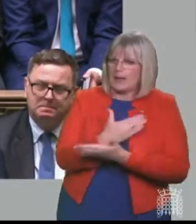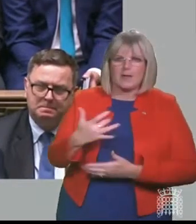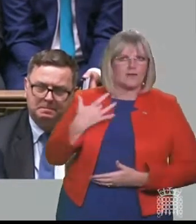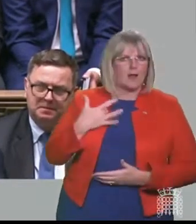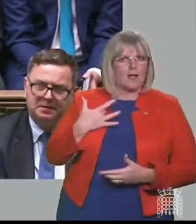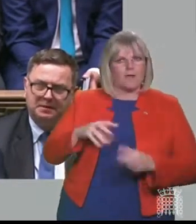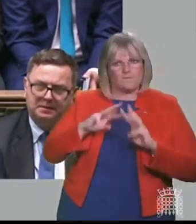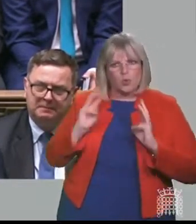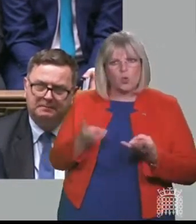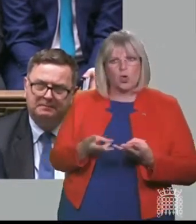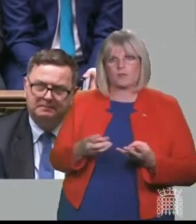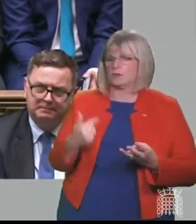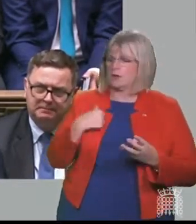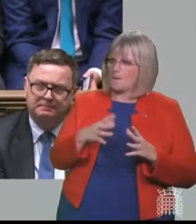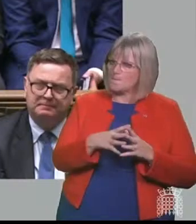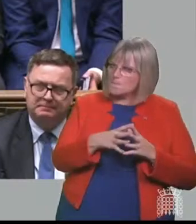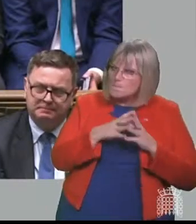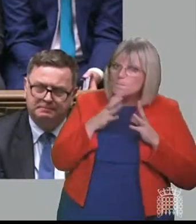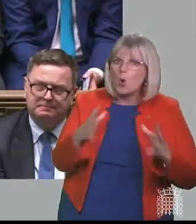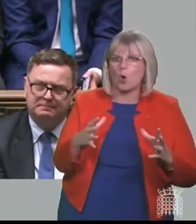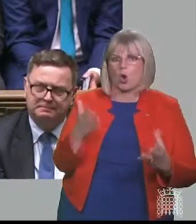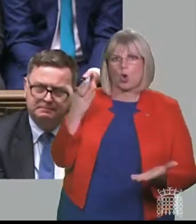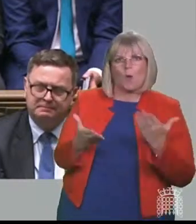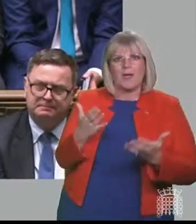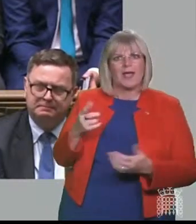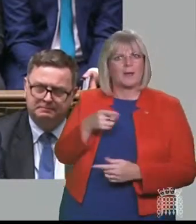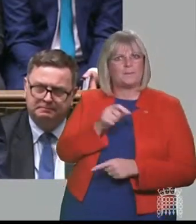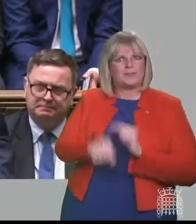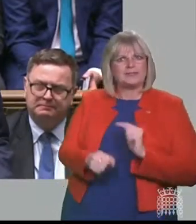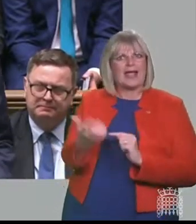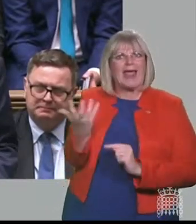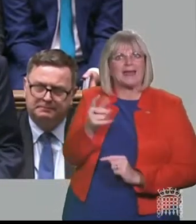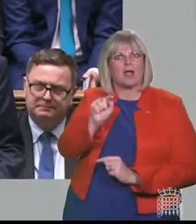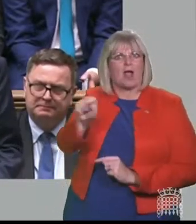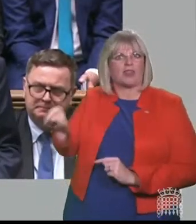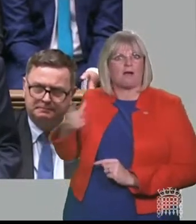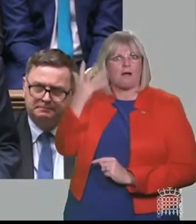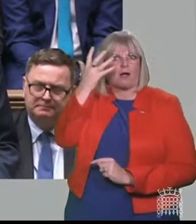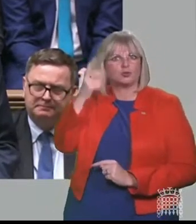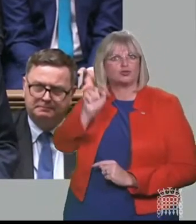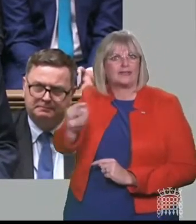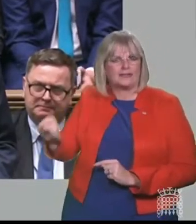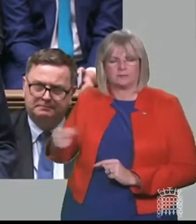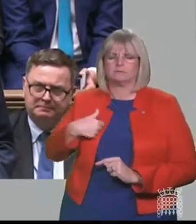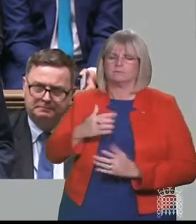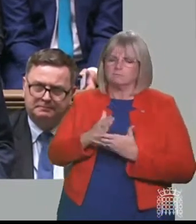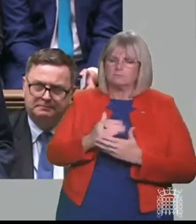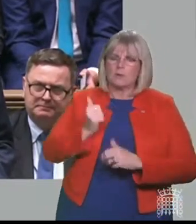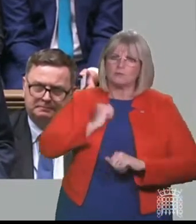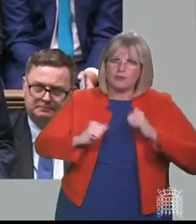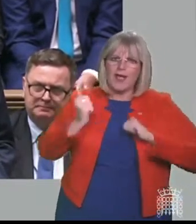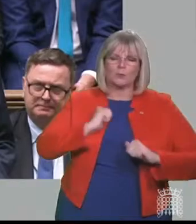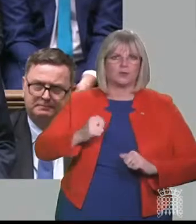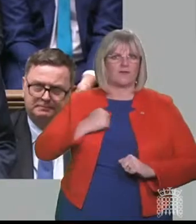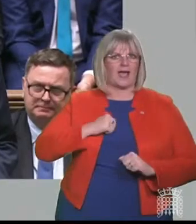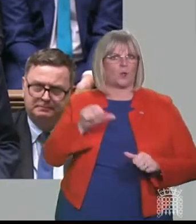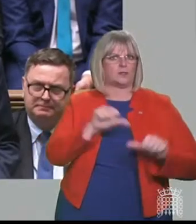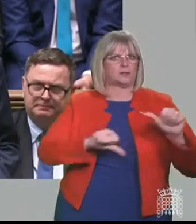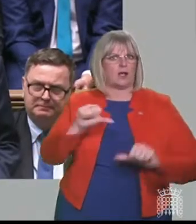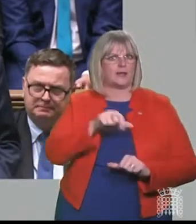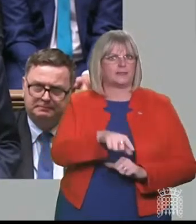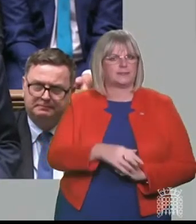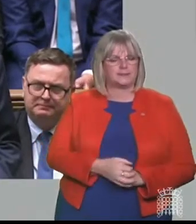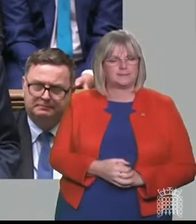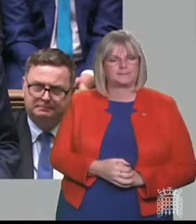country, and I'm incredibly proud of our life sciences industry. To further support research and development,